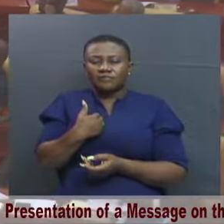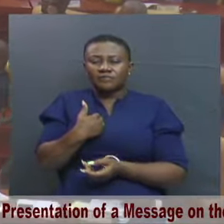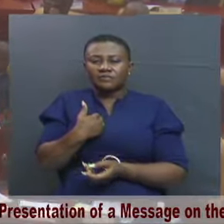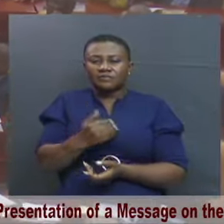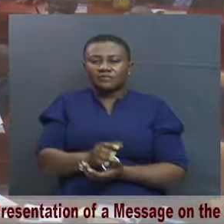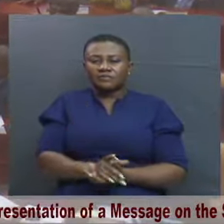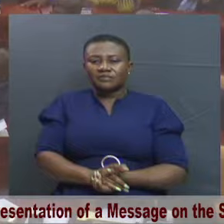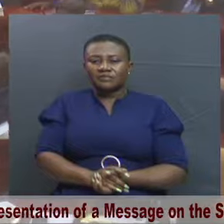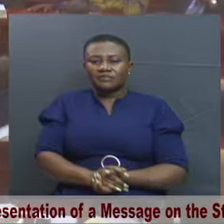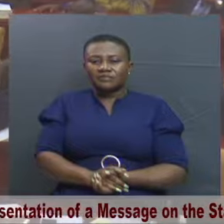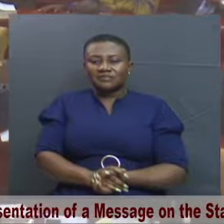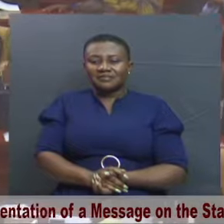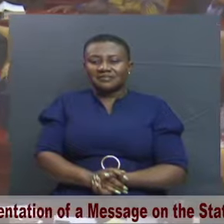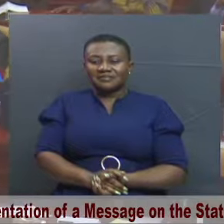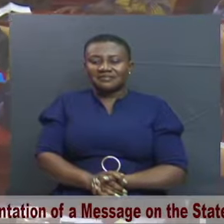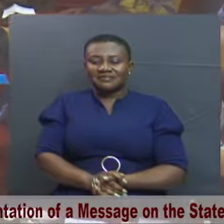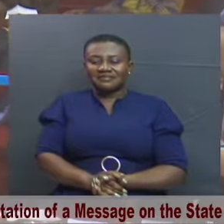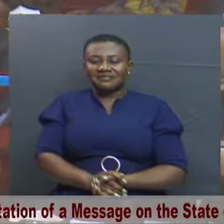fing